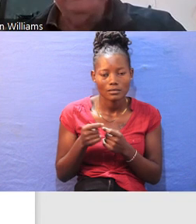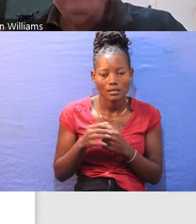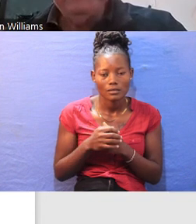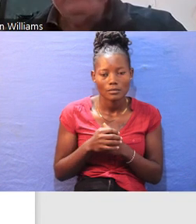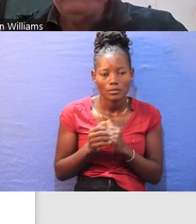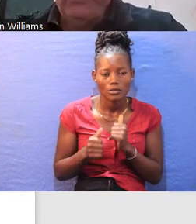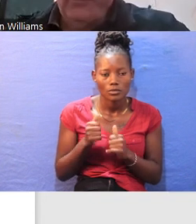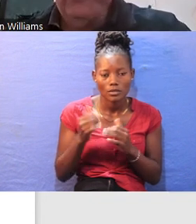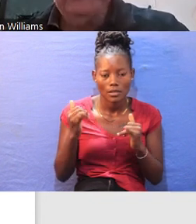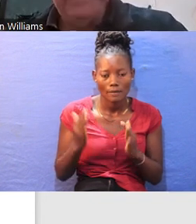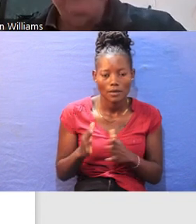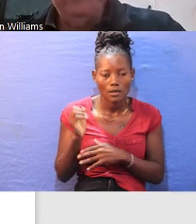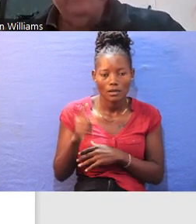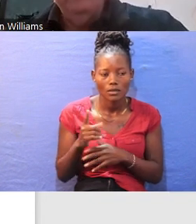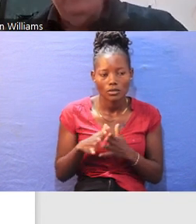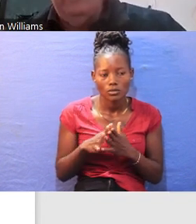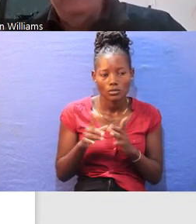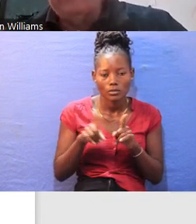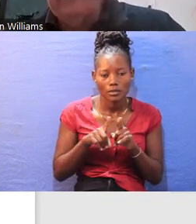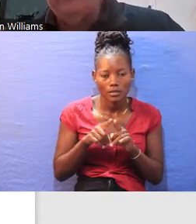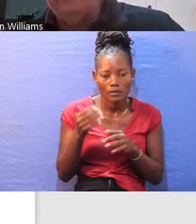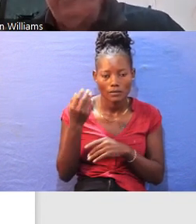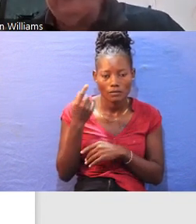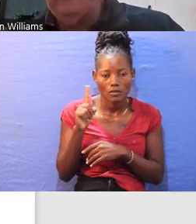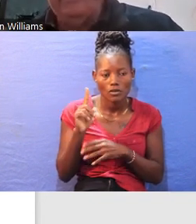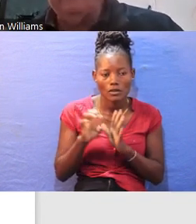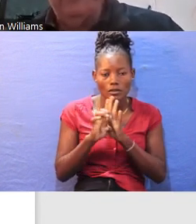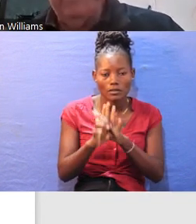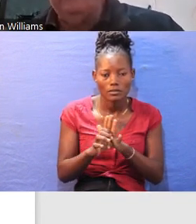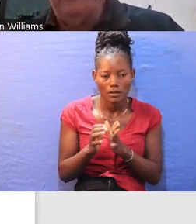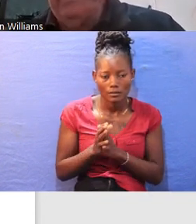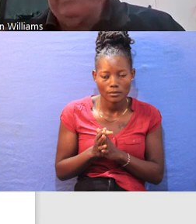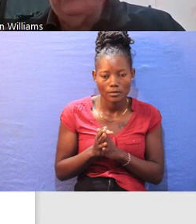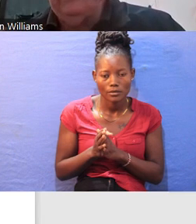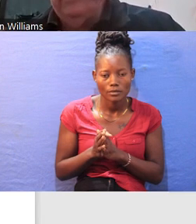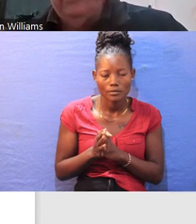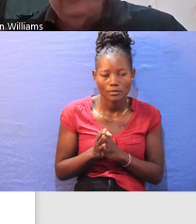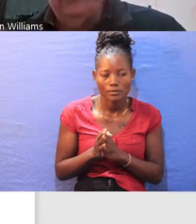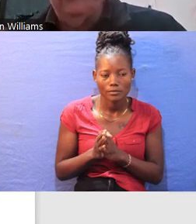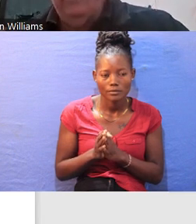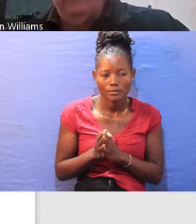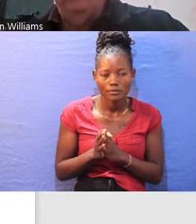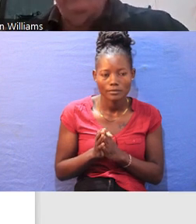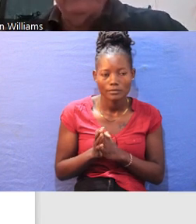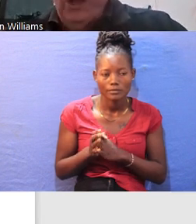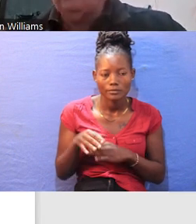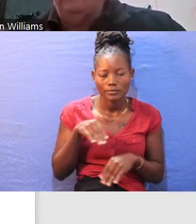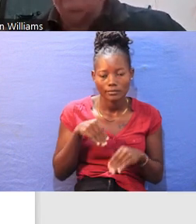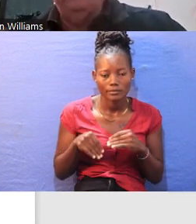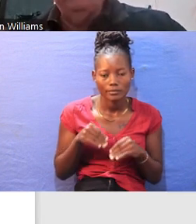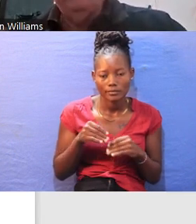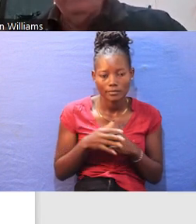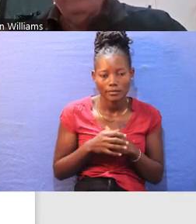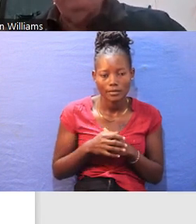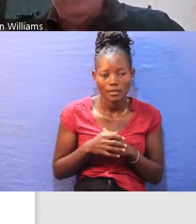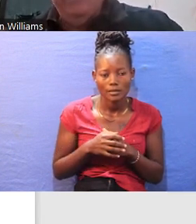like. So for example, I've actually had sprinters that had a tremendous ability to develop large